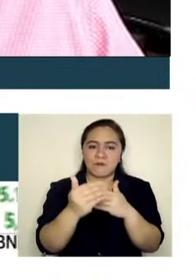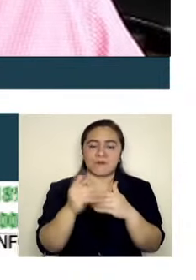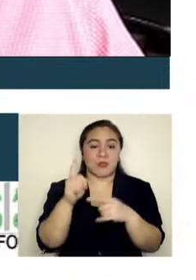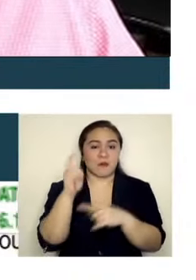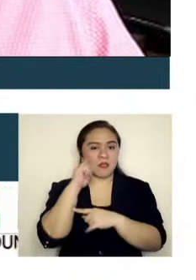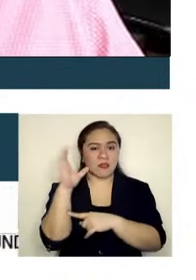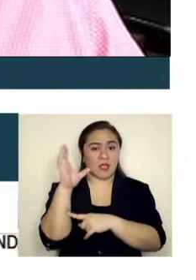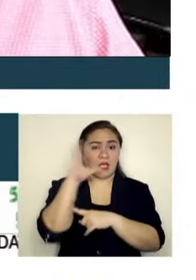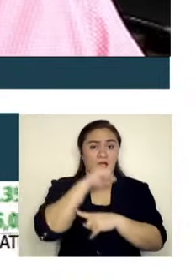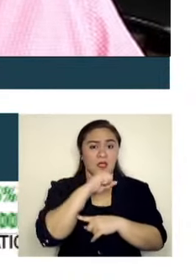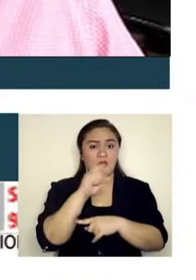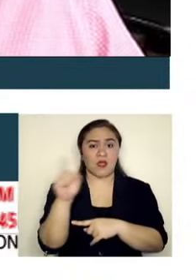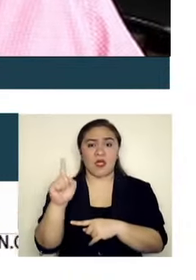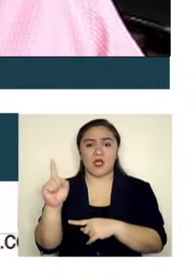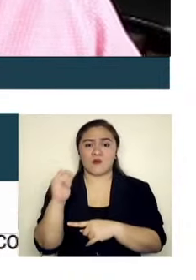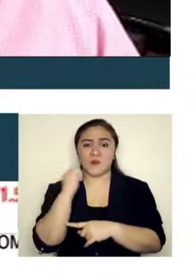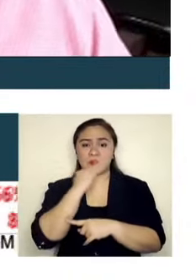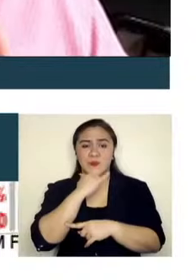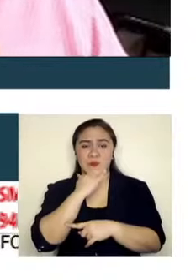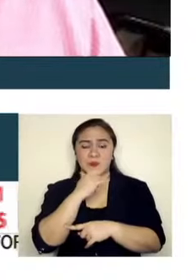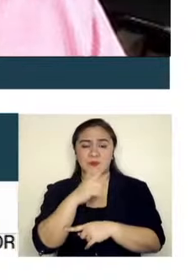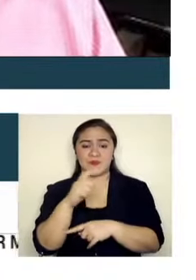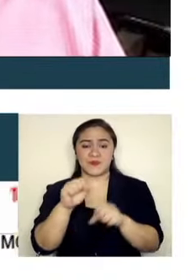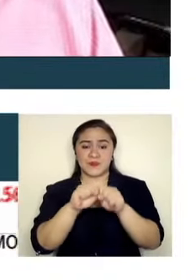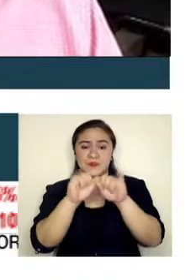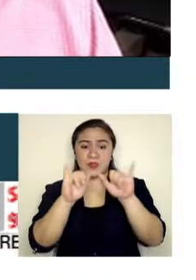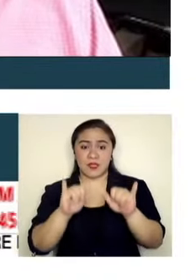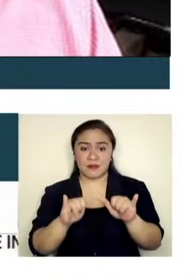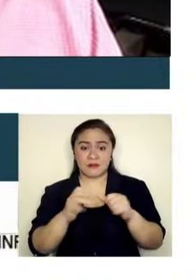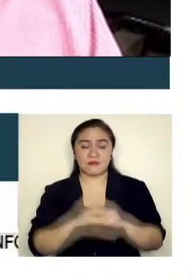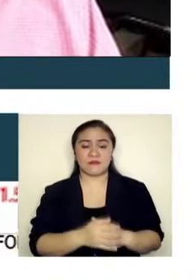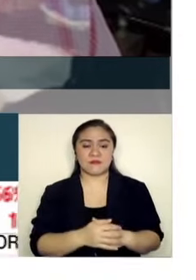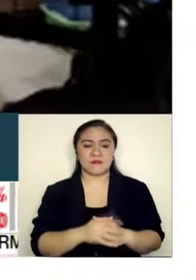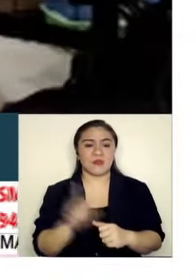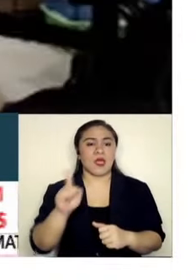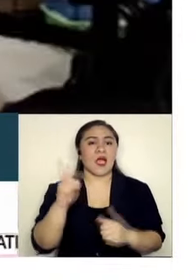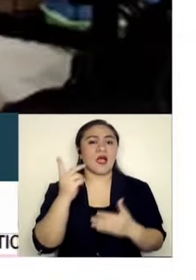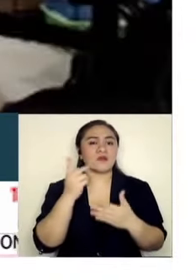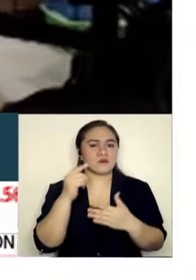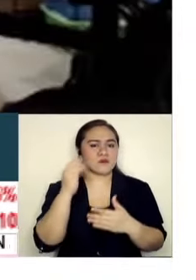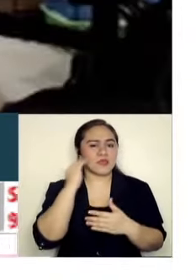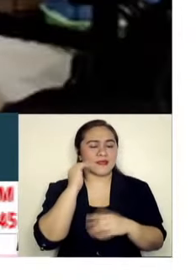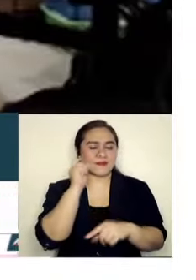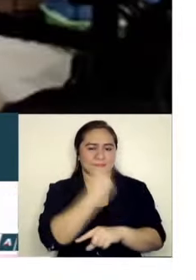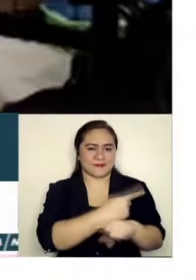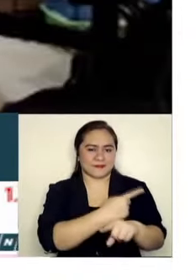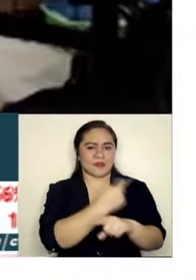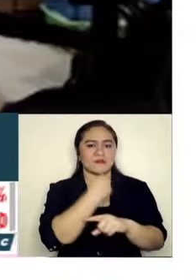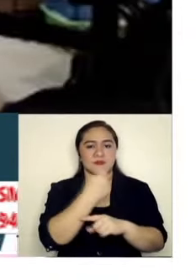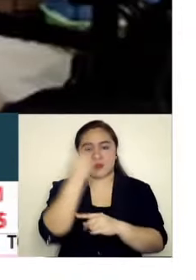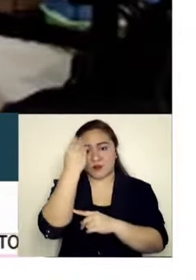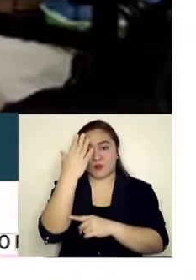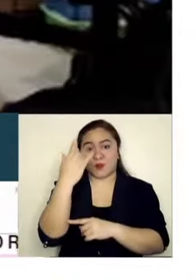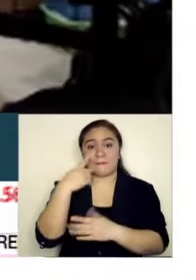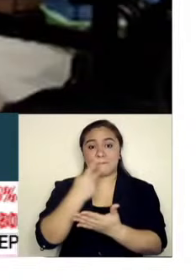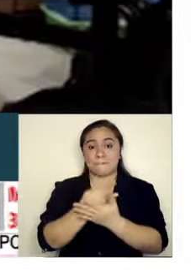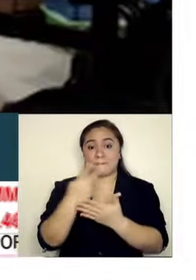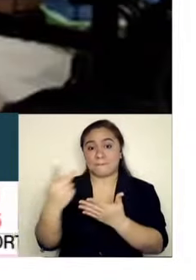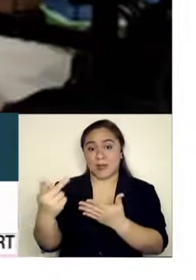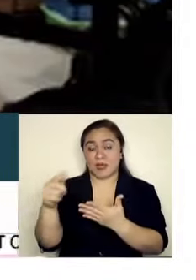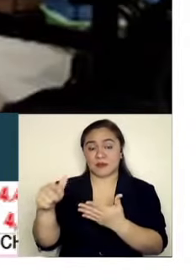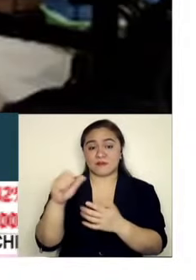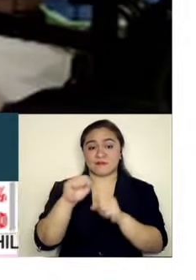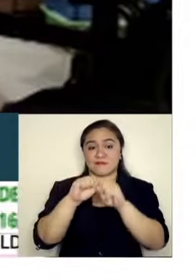something wrong with the system? Yeah, as I said nga, may failure of system na tayo because of the communication breach na hindi natin